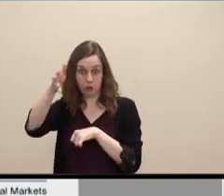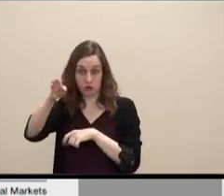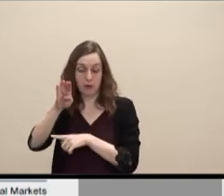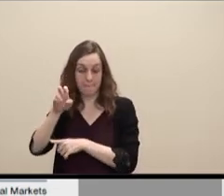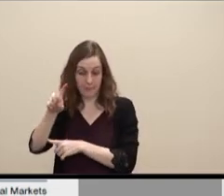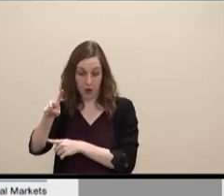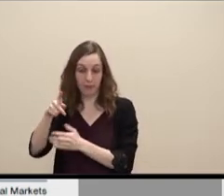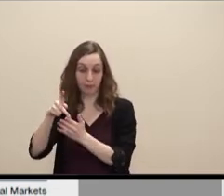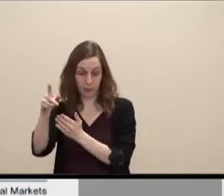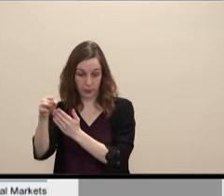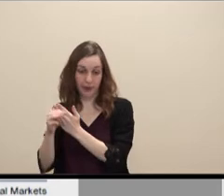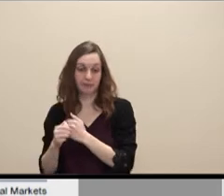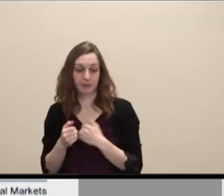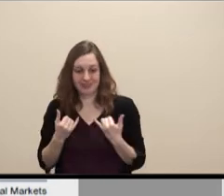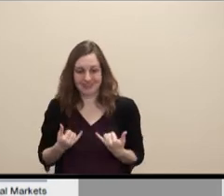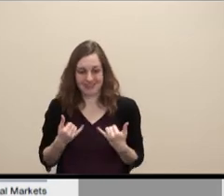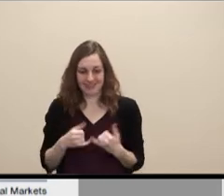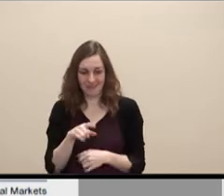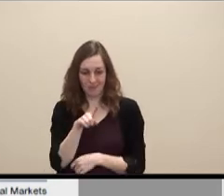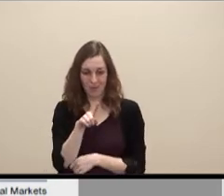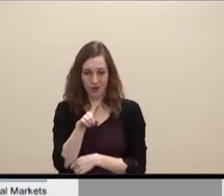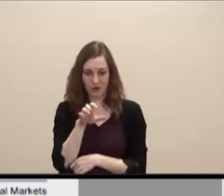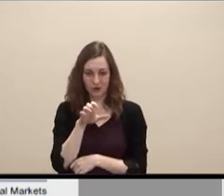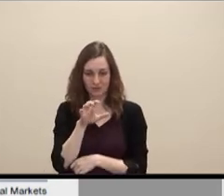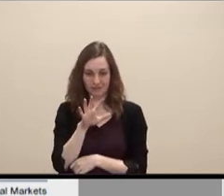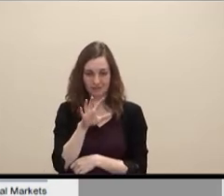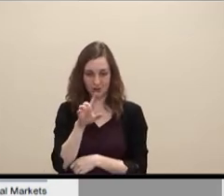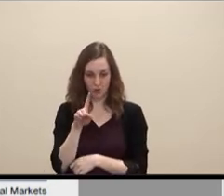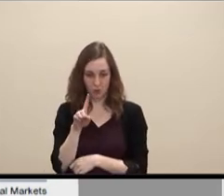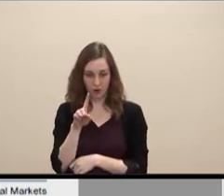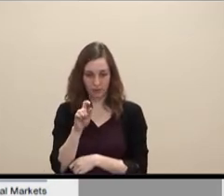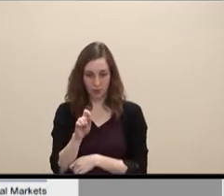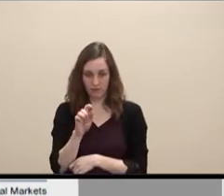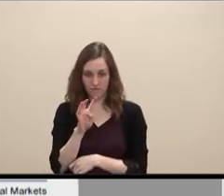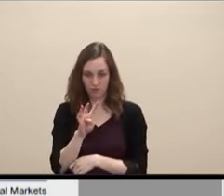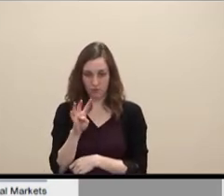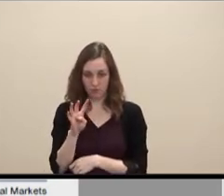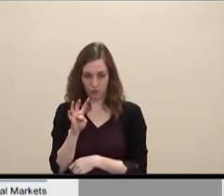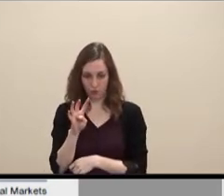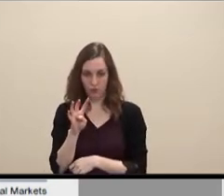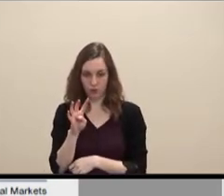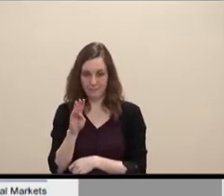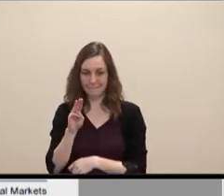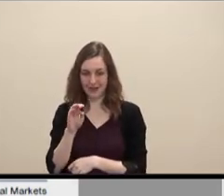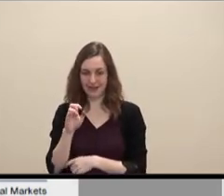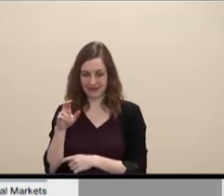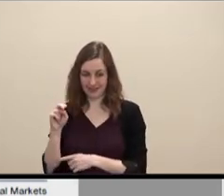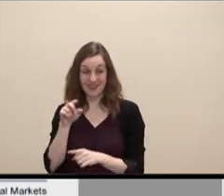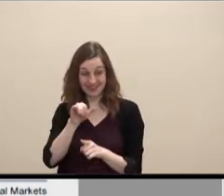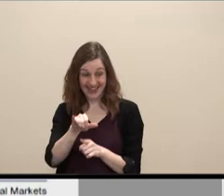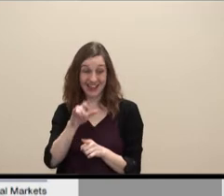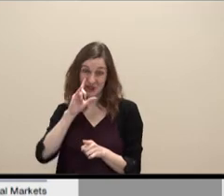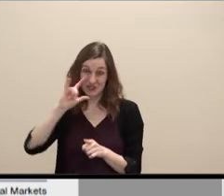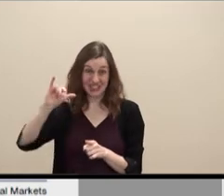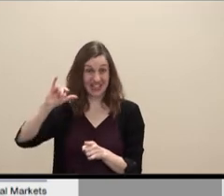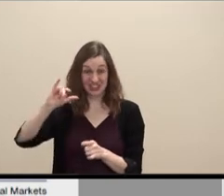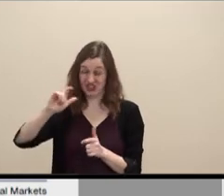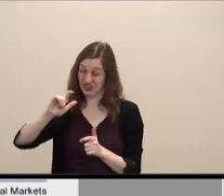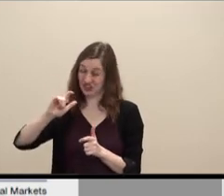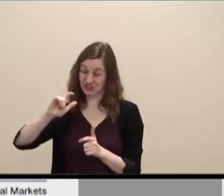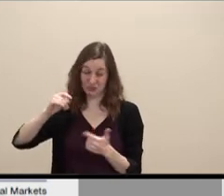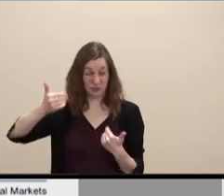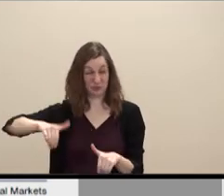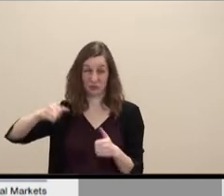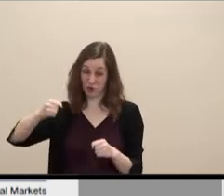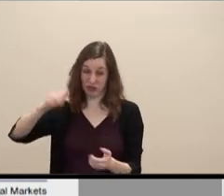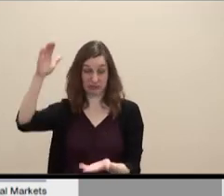have $151.44 million of outstanding bonds. And you can see that that's a dramatic reduction from, if we